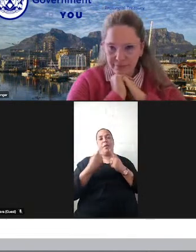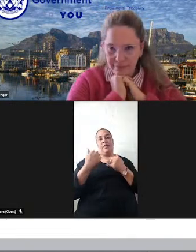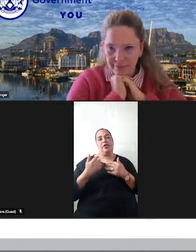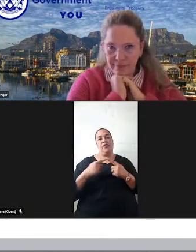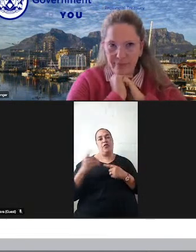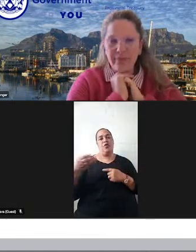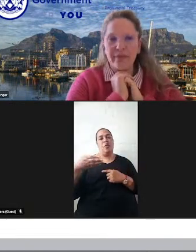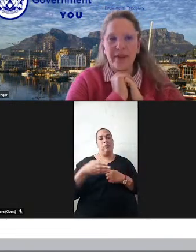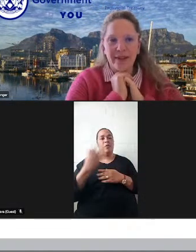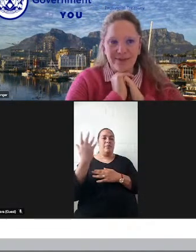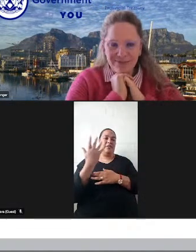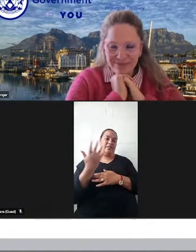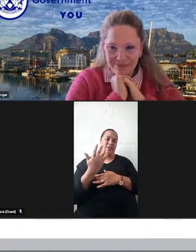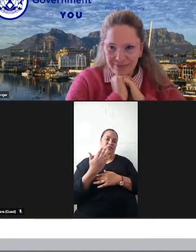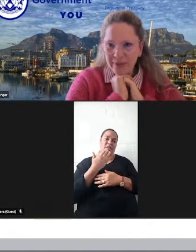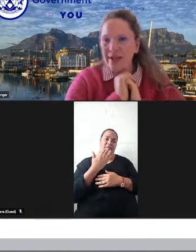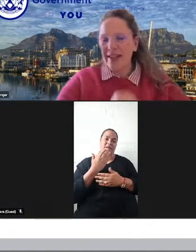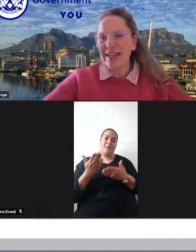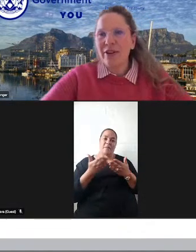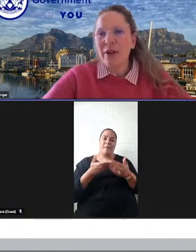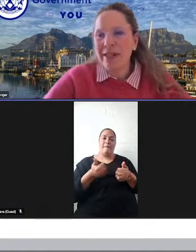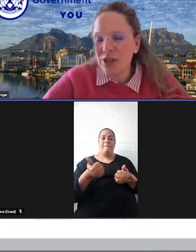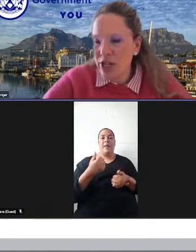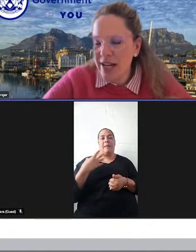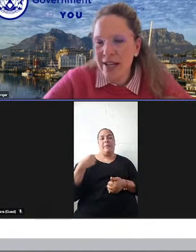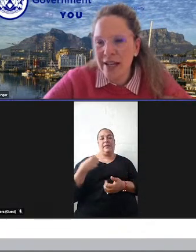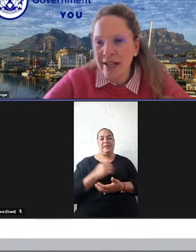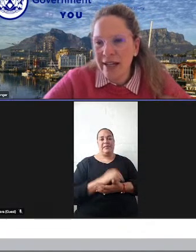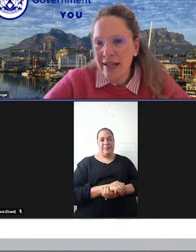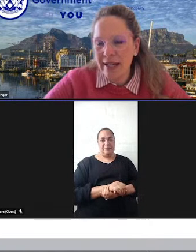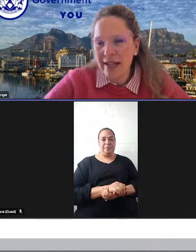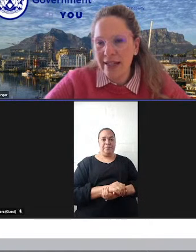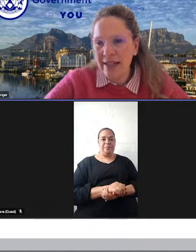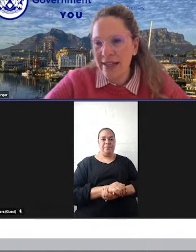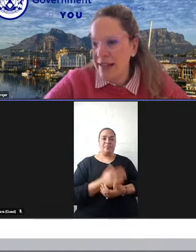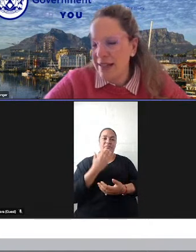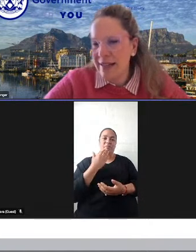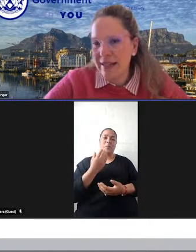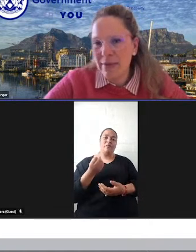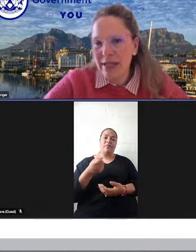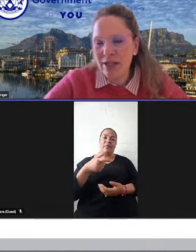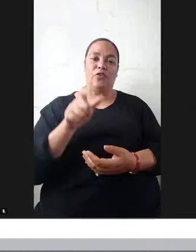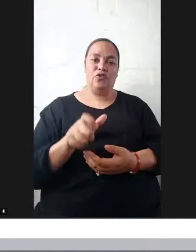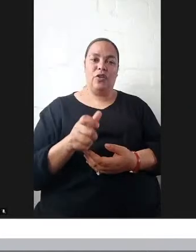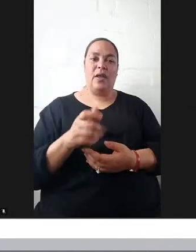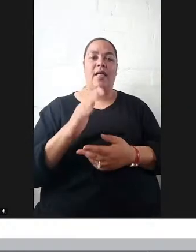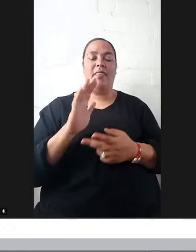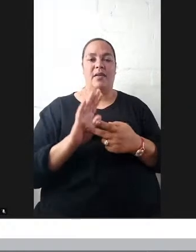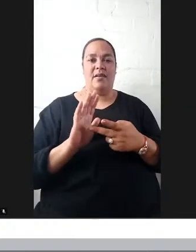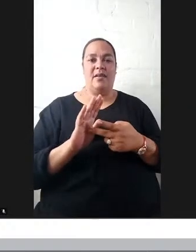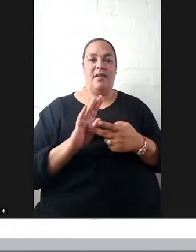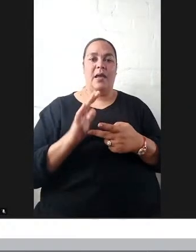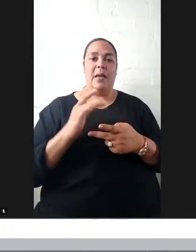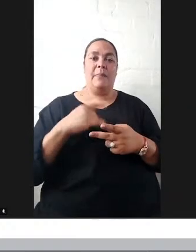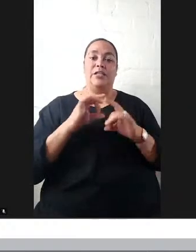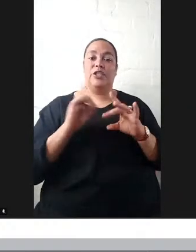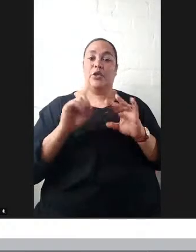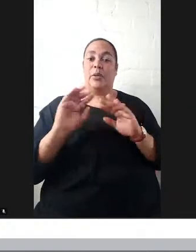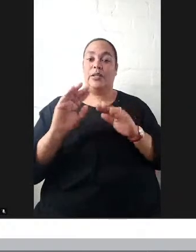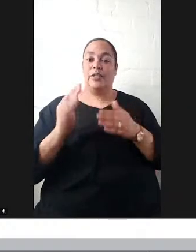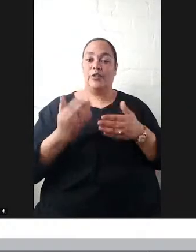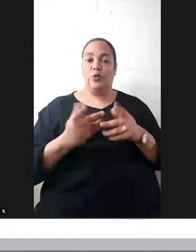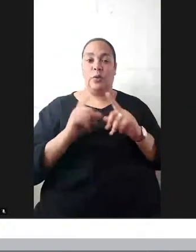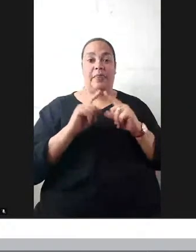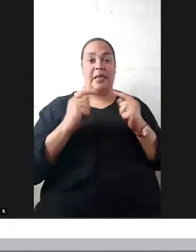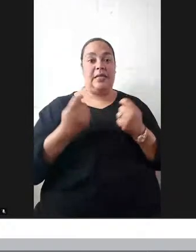today. I'll hand back to you, Minister. Thanks very much, Chair. And then let me start by introducing the team from